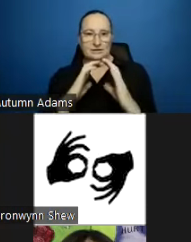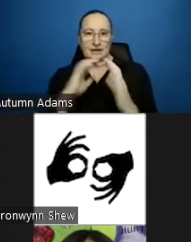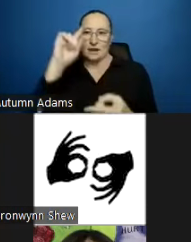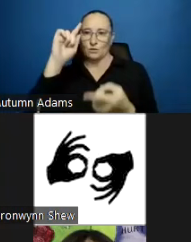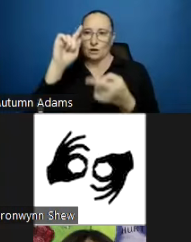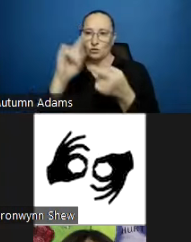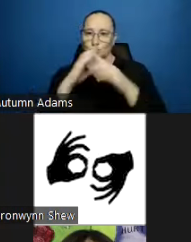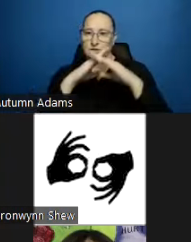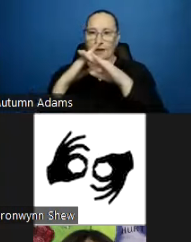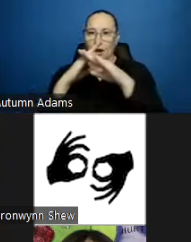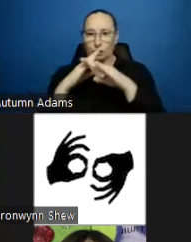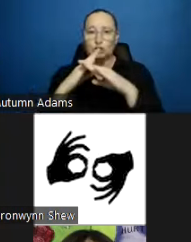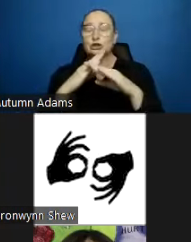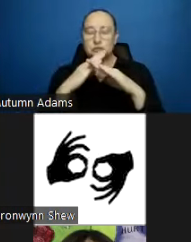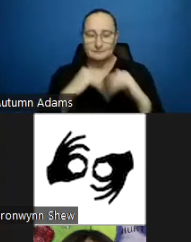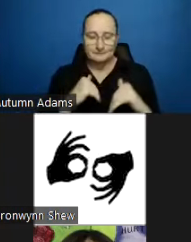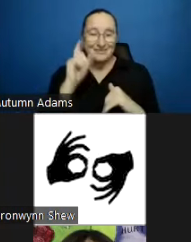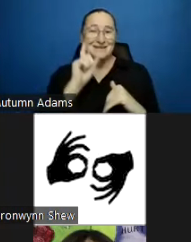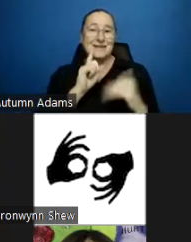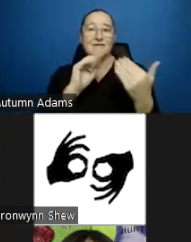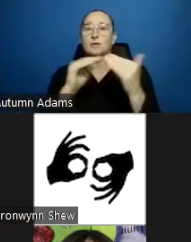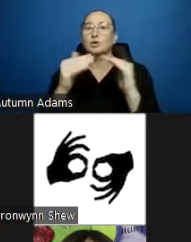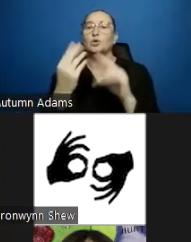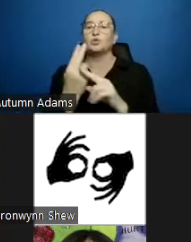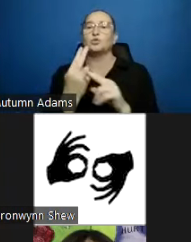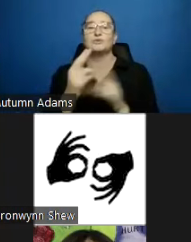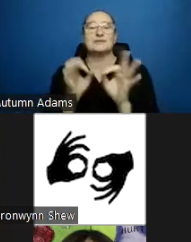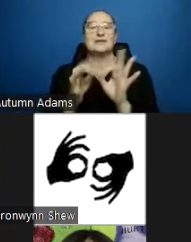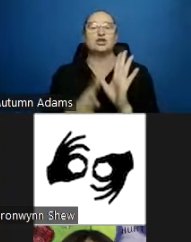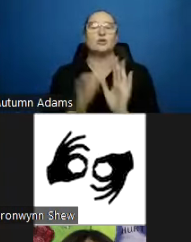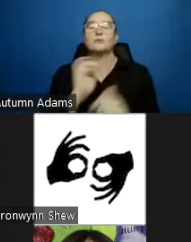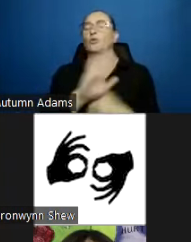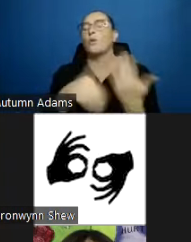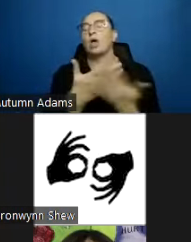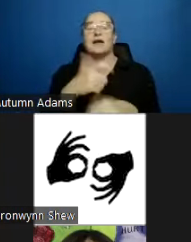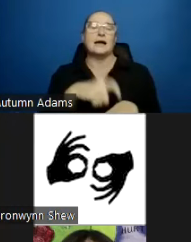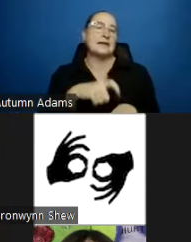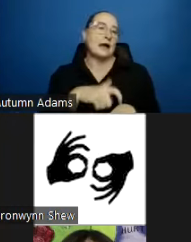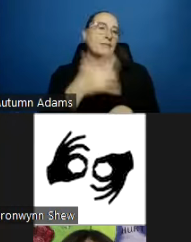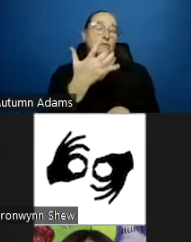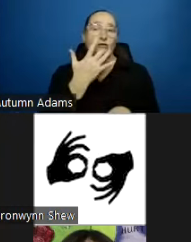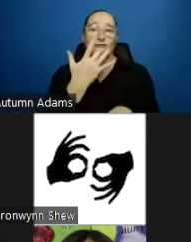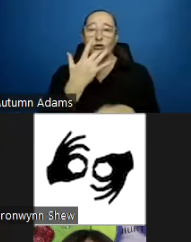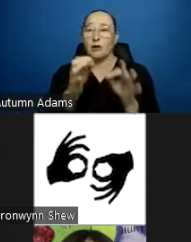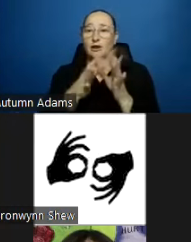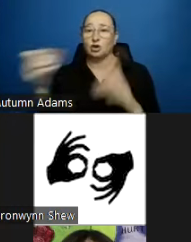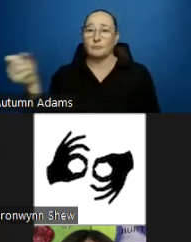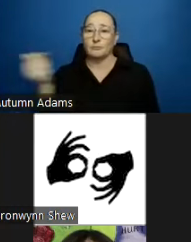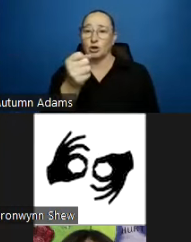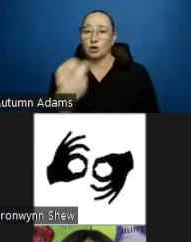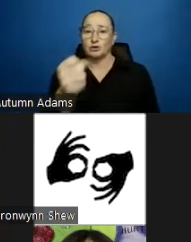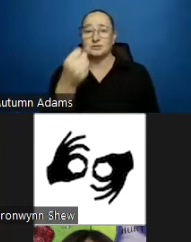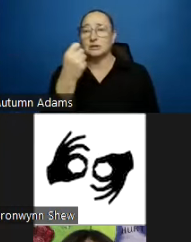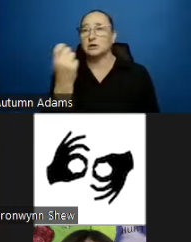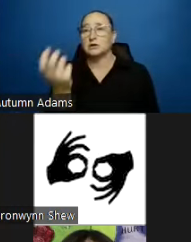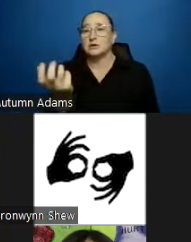barriers. The deaf community uses interpreters all the time. They prefer interpreters because,